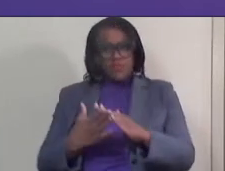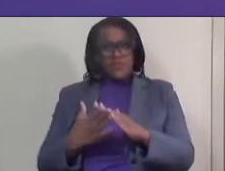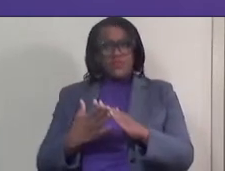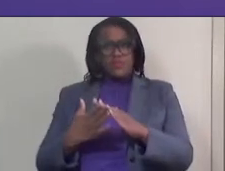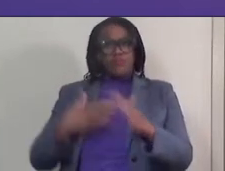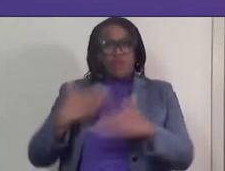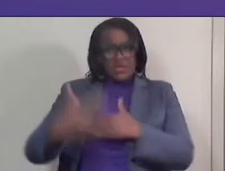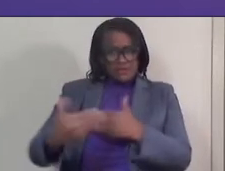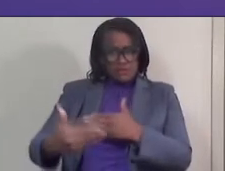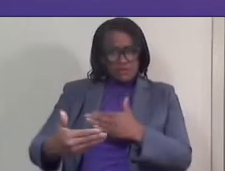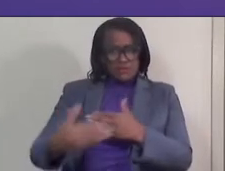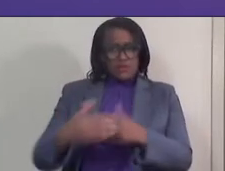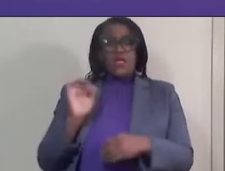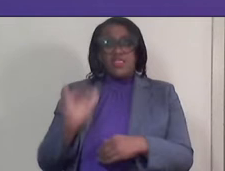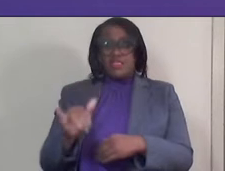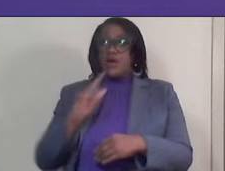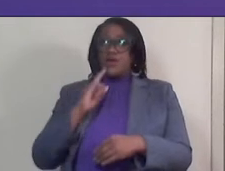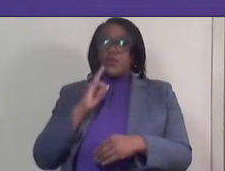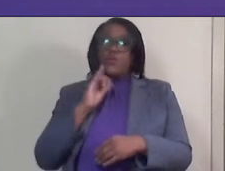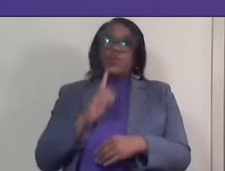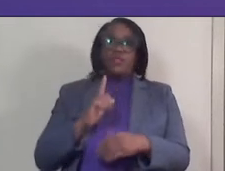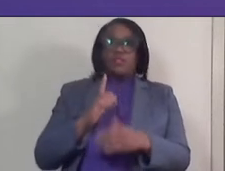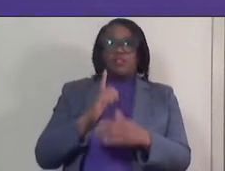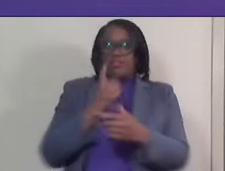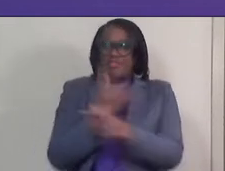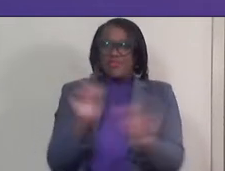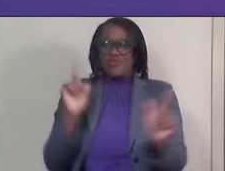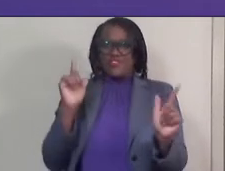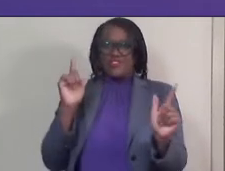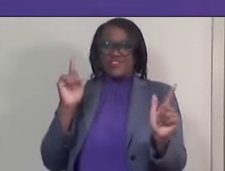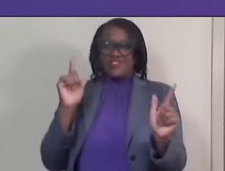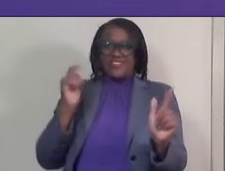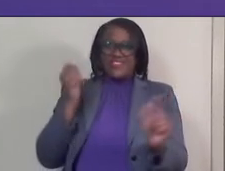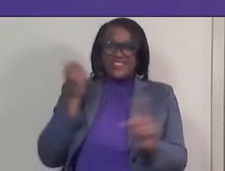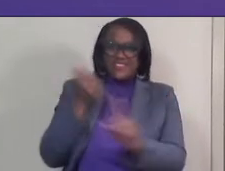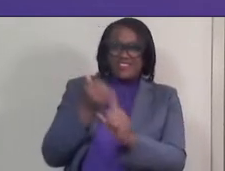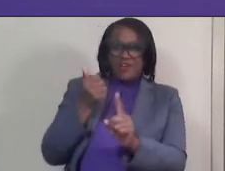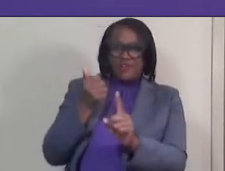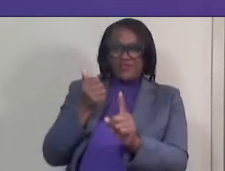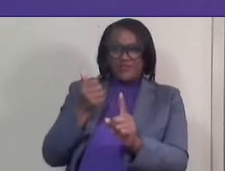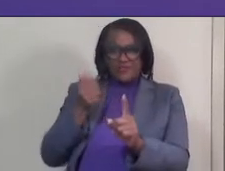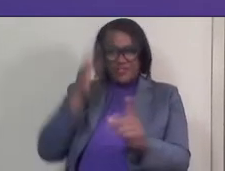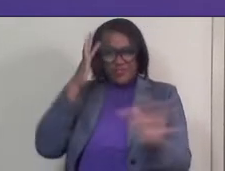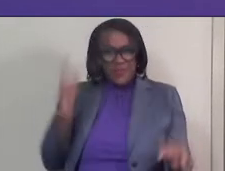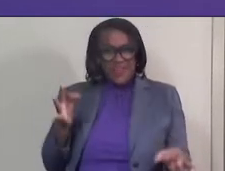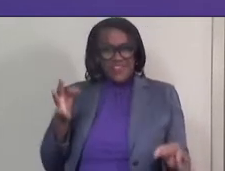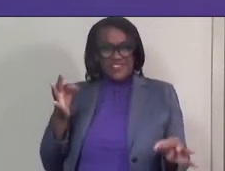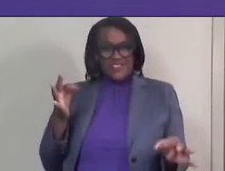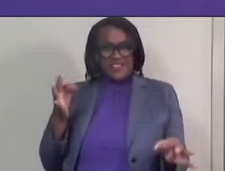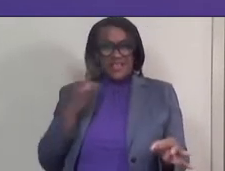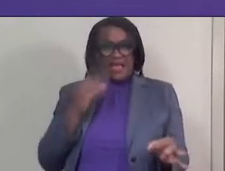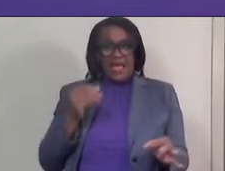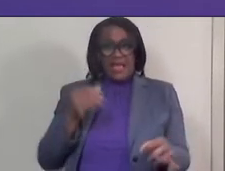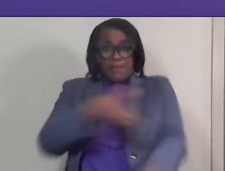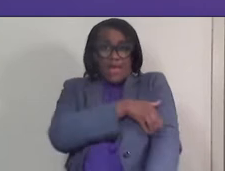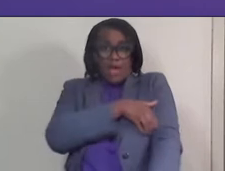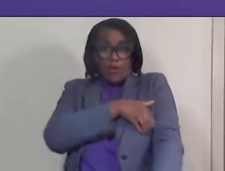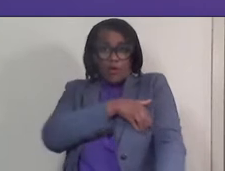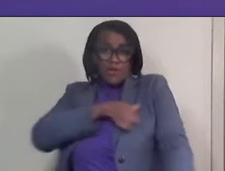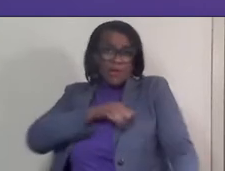we believe build towards liberation, self-determination, and shifts power to everyday people.